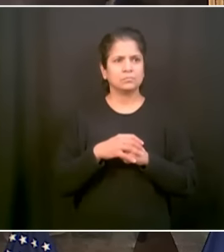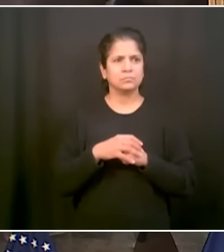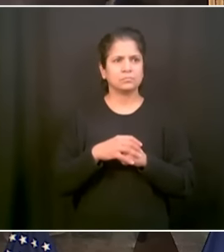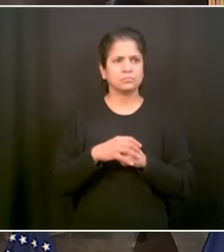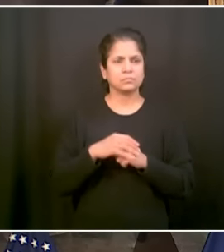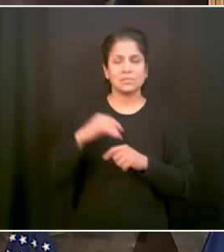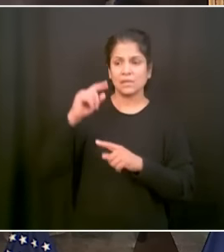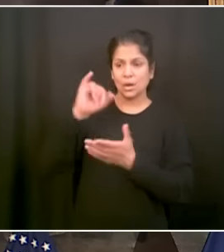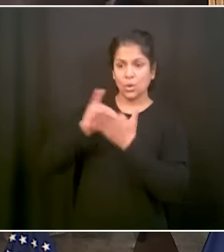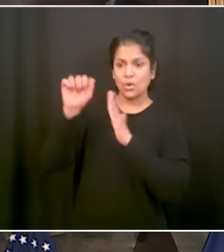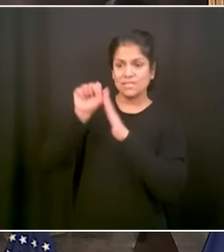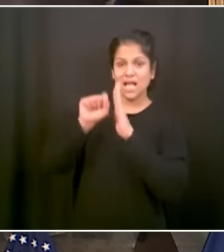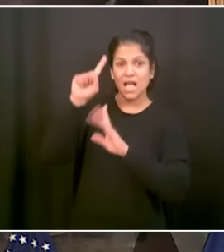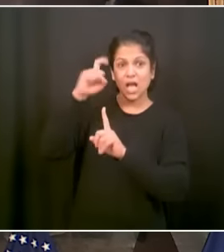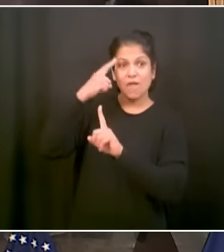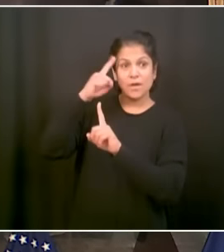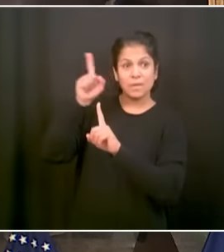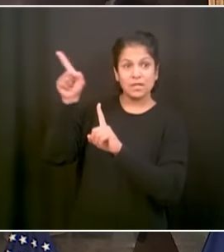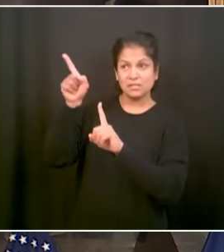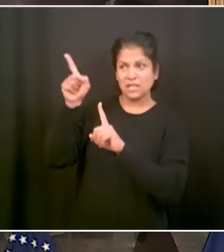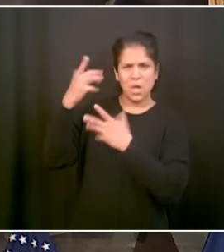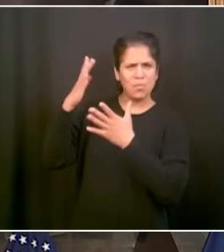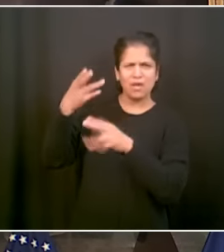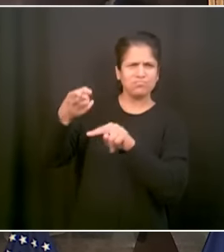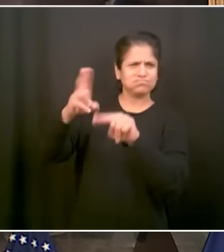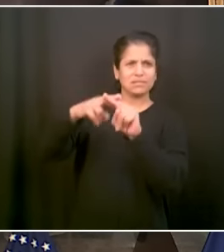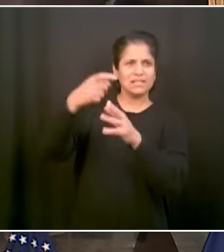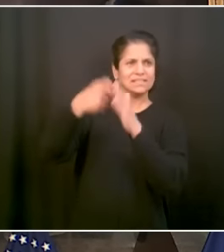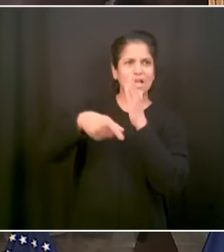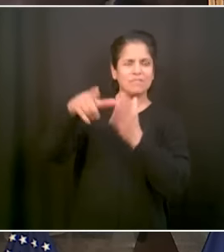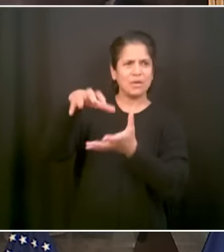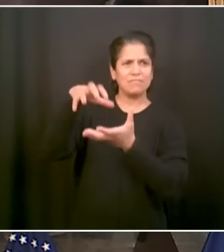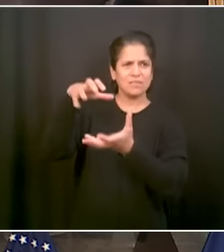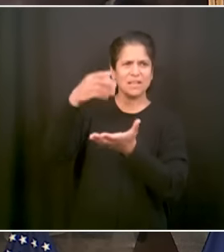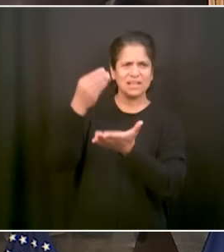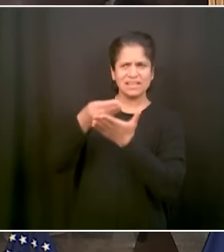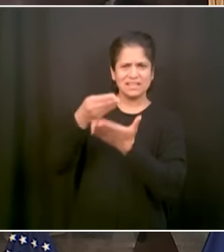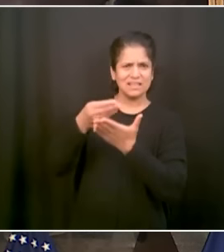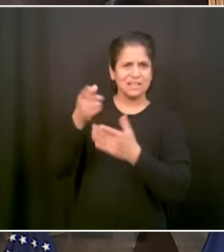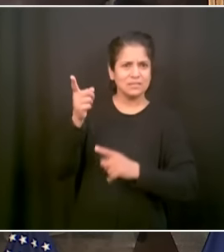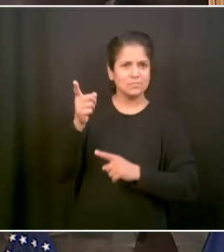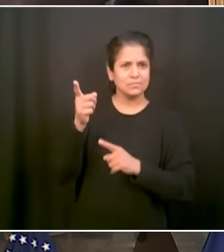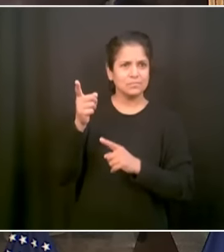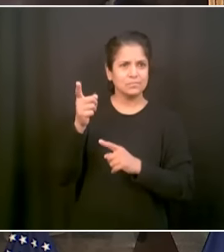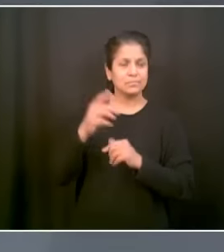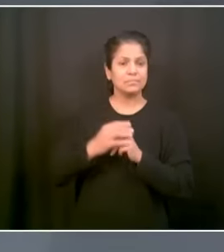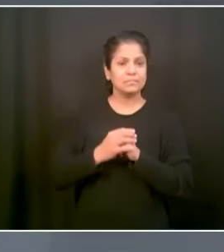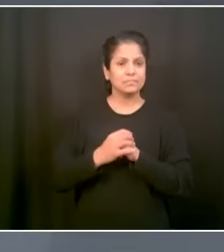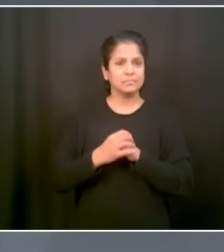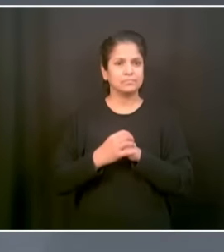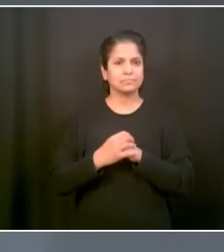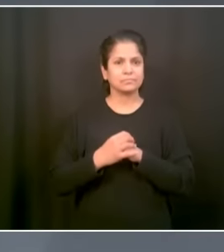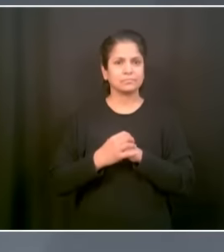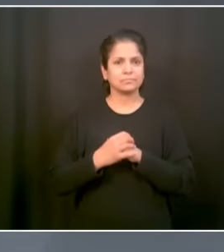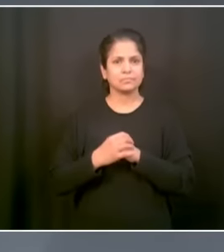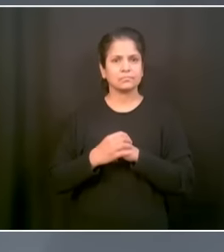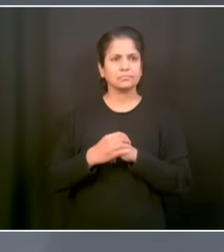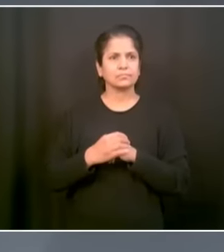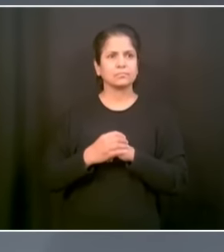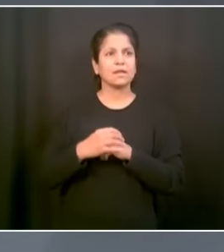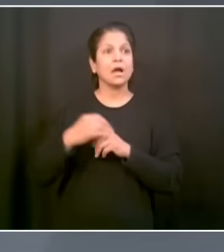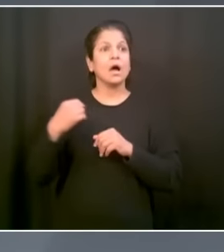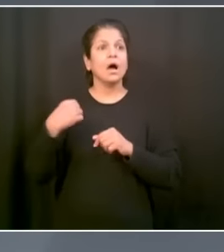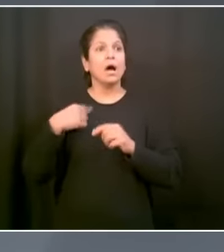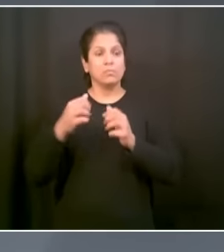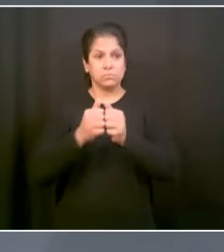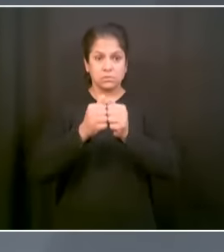her for money if she seems to have a bunch of laying around to help fill this gap? We've been very open and honest with the governor and the governor's